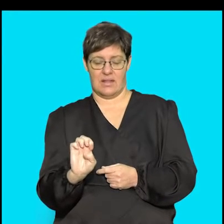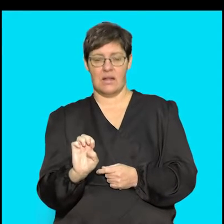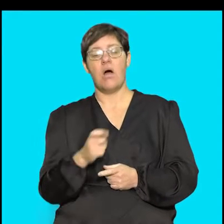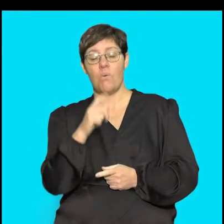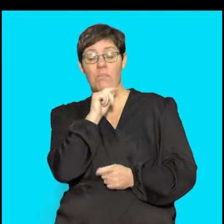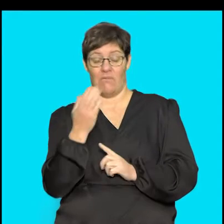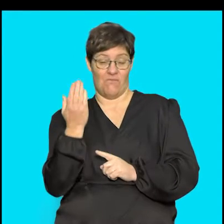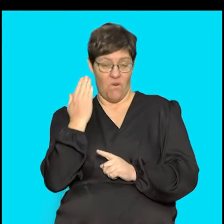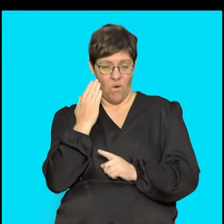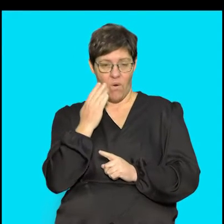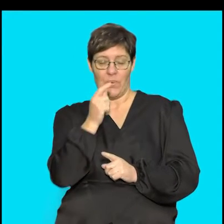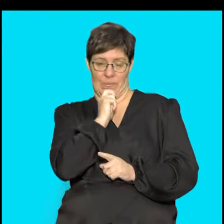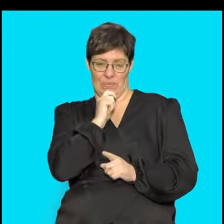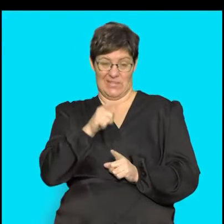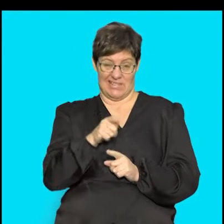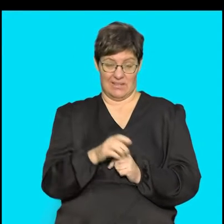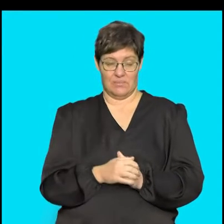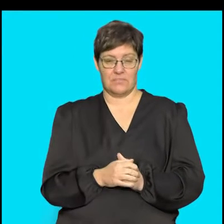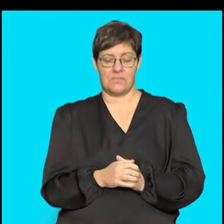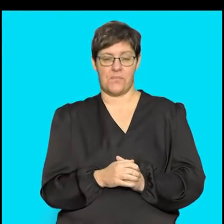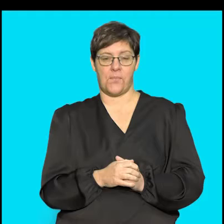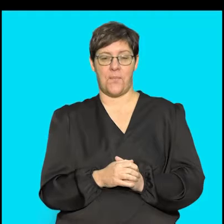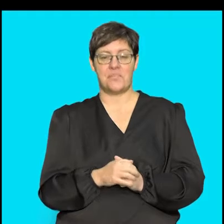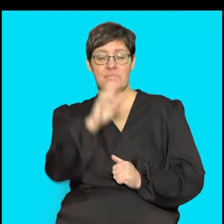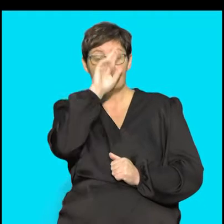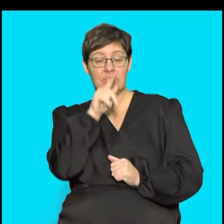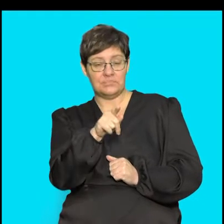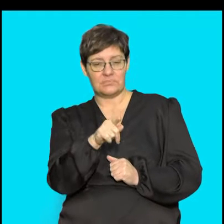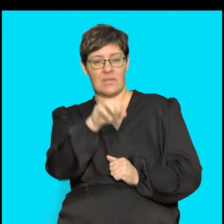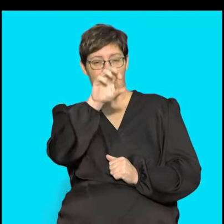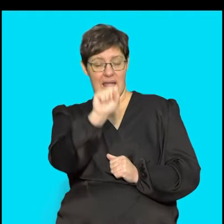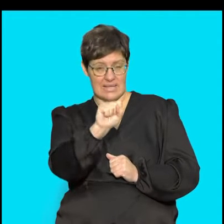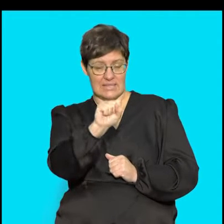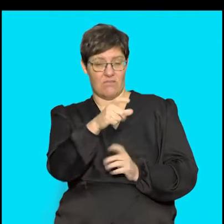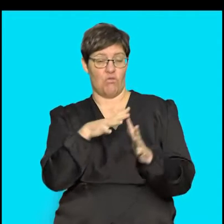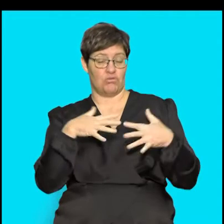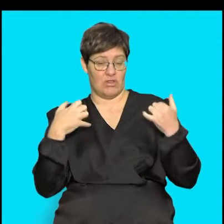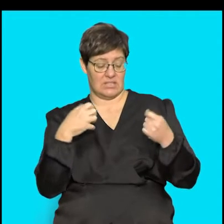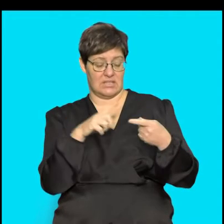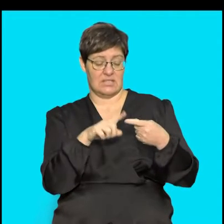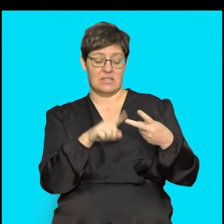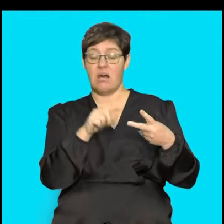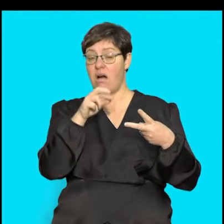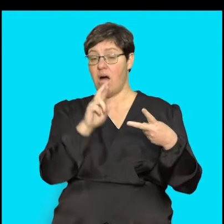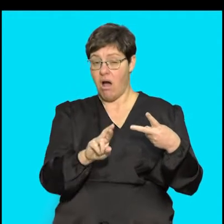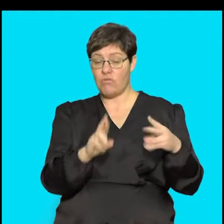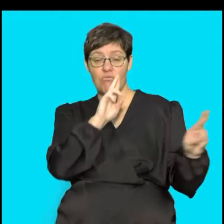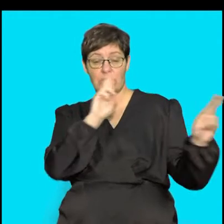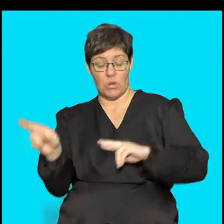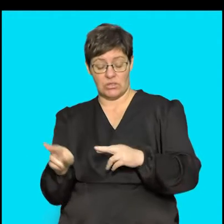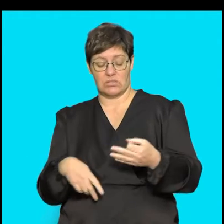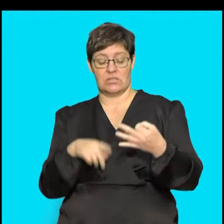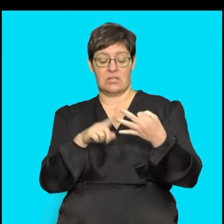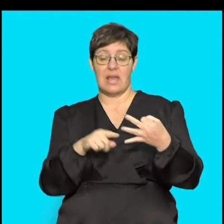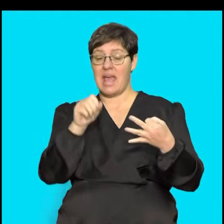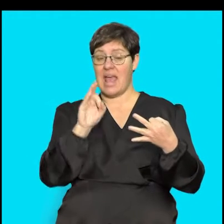S-R-F-E that we spoke about in the previous section. Remember, the S is for the stress, the R is the